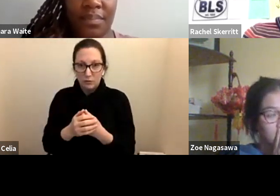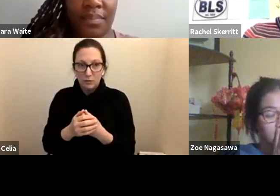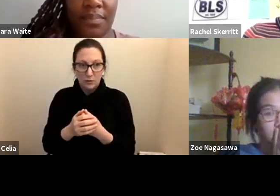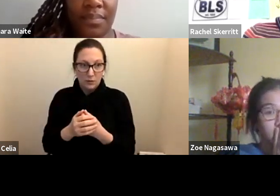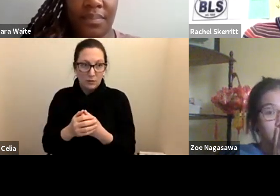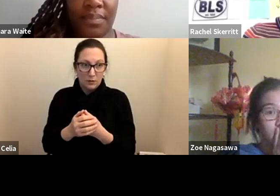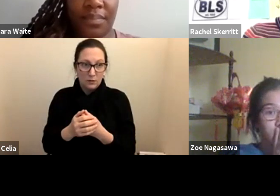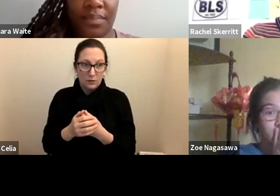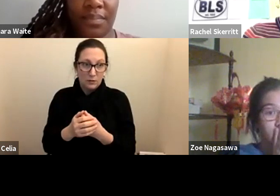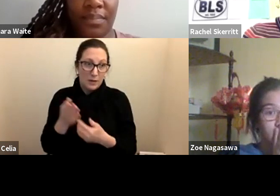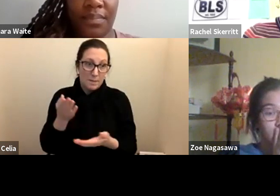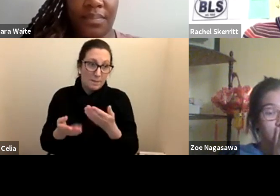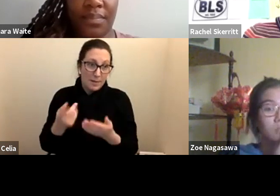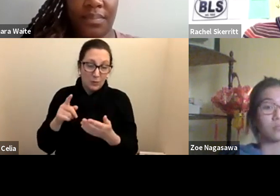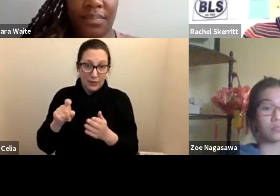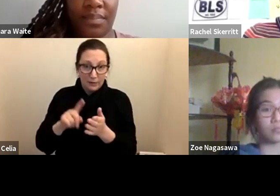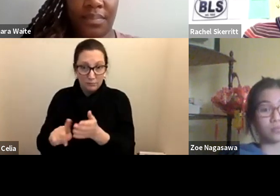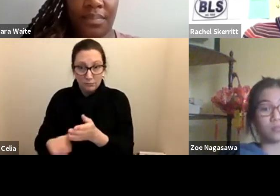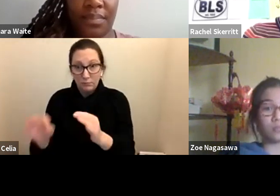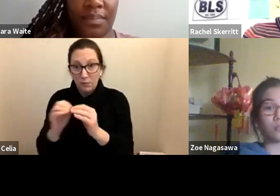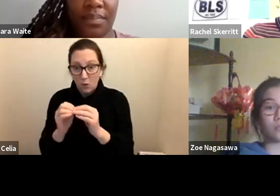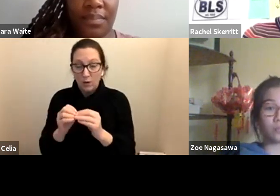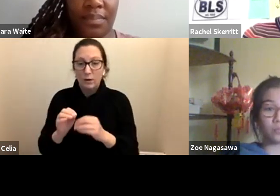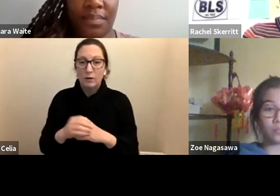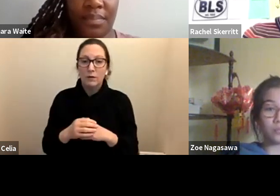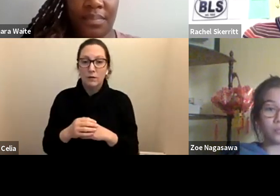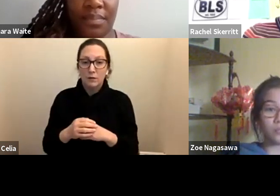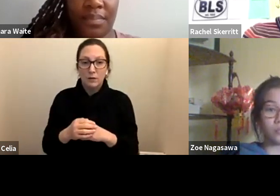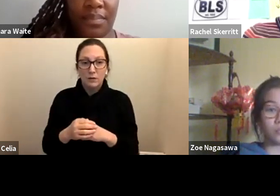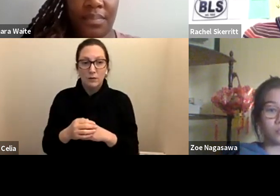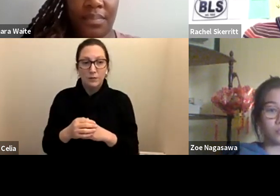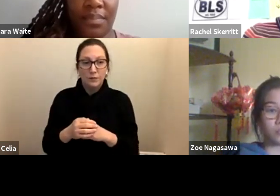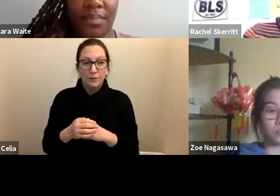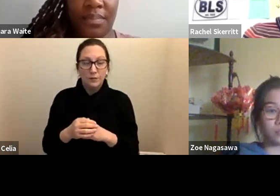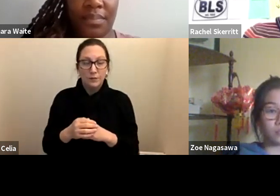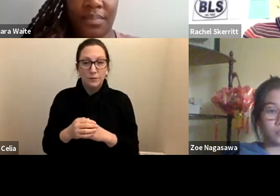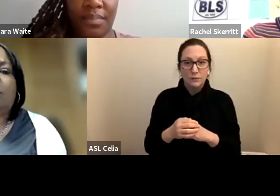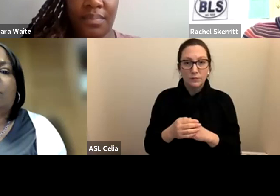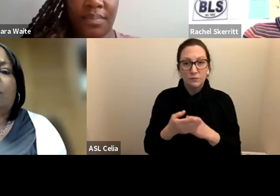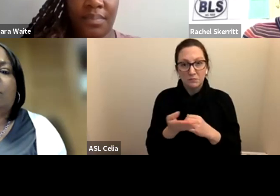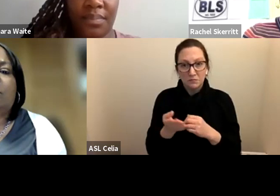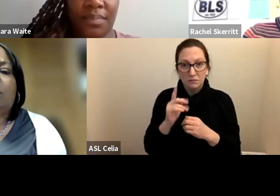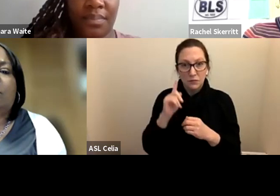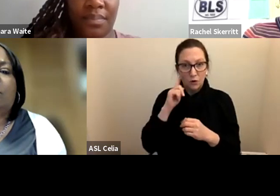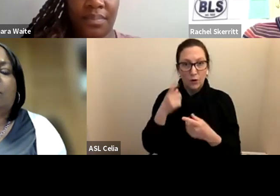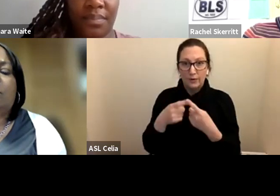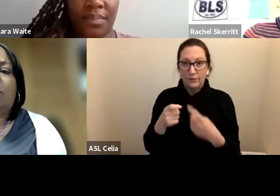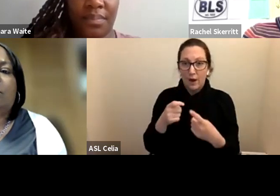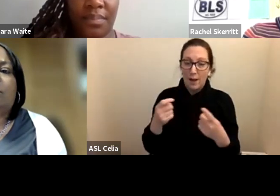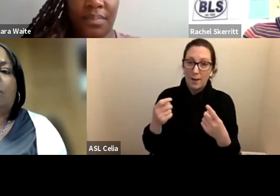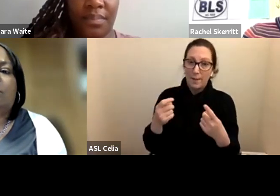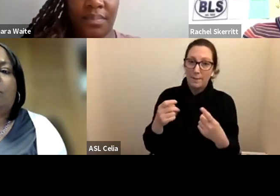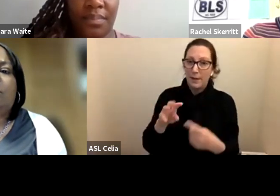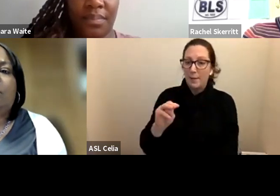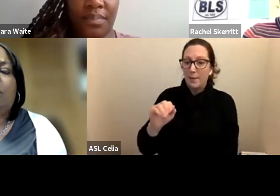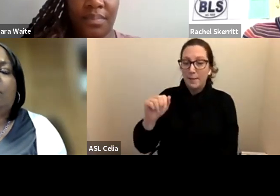interest in pursuing. You've heard extensively from the vendor of the map test. There may